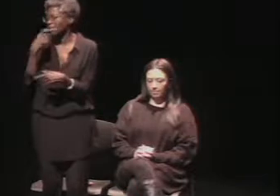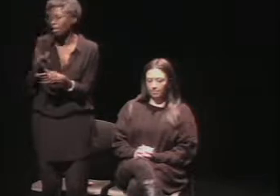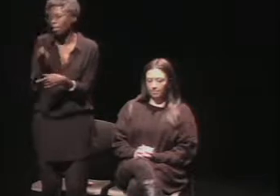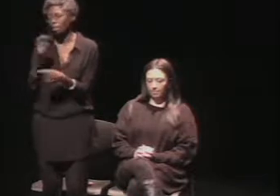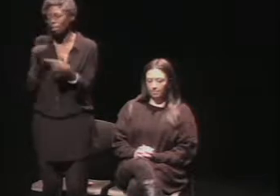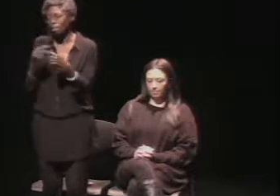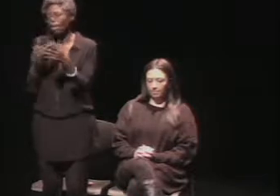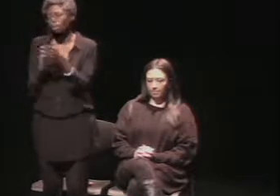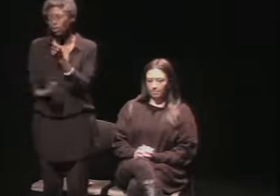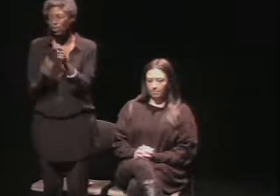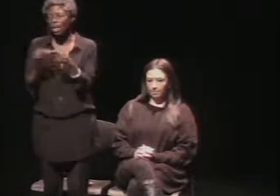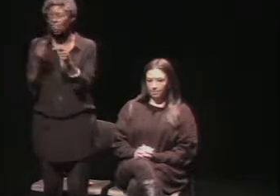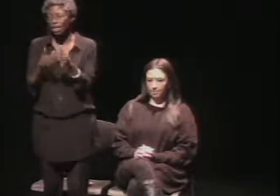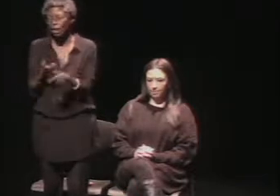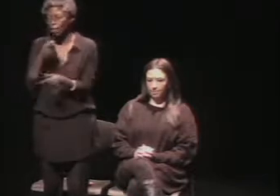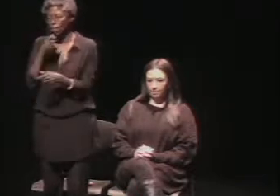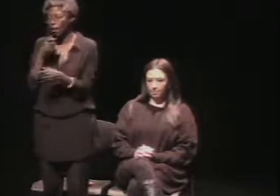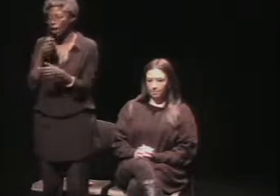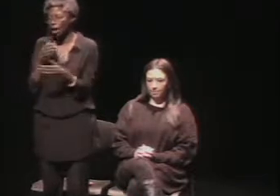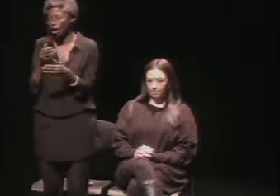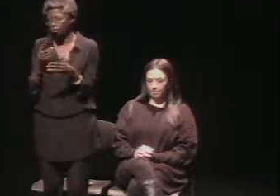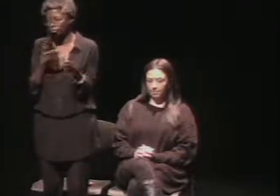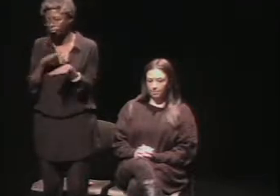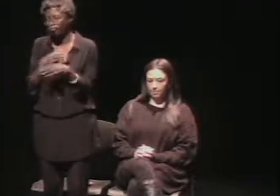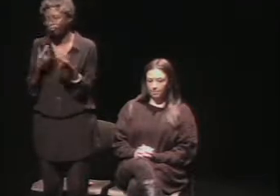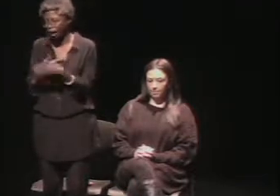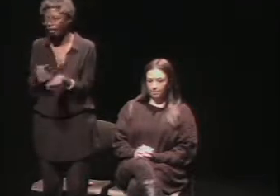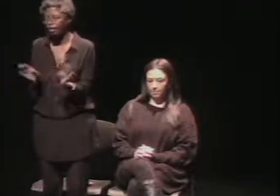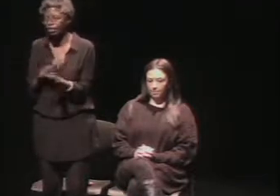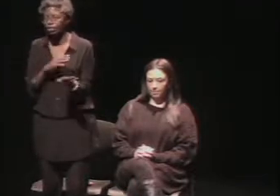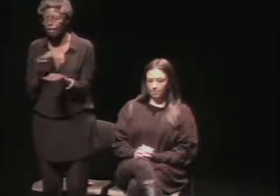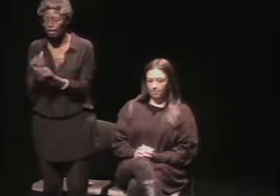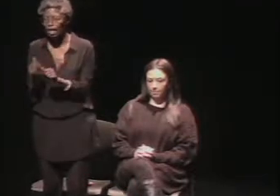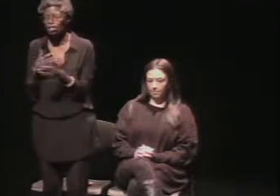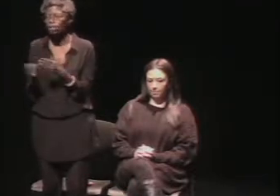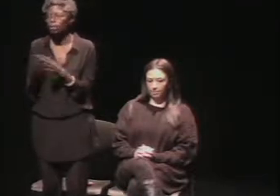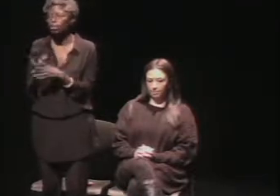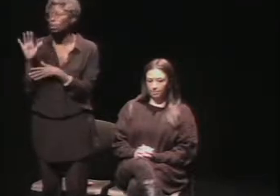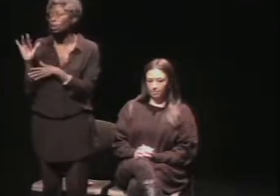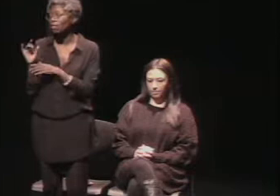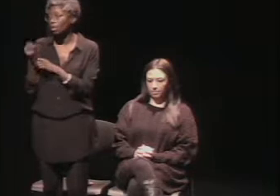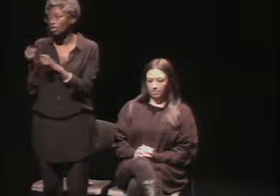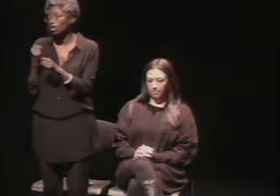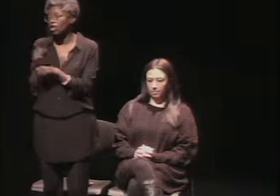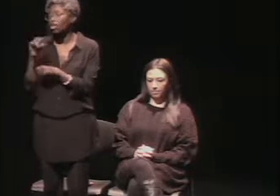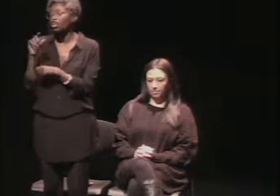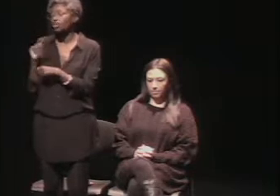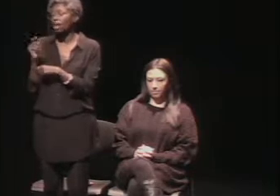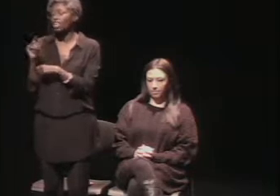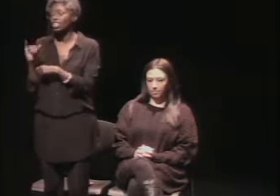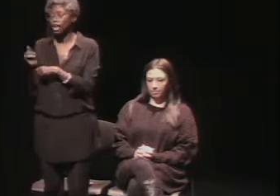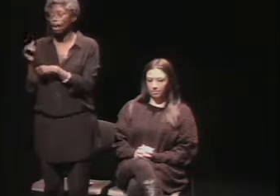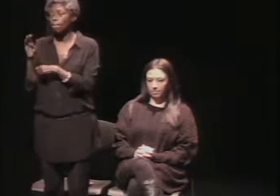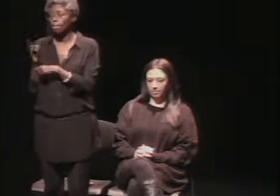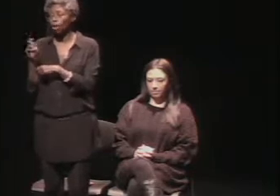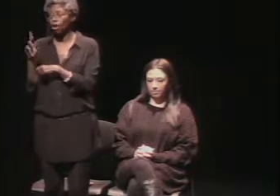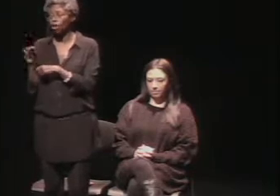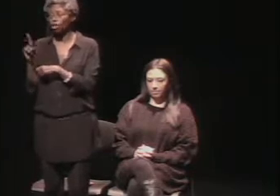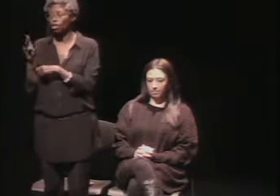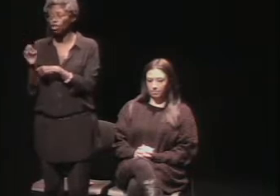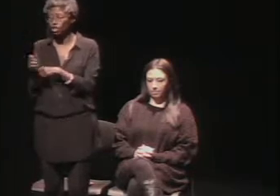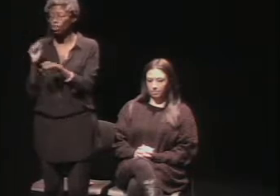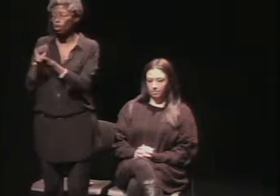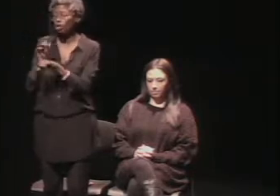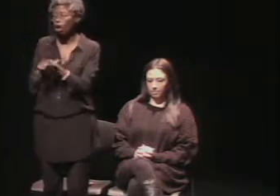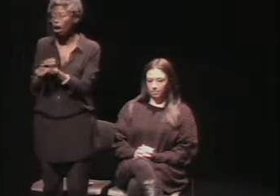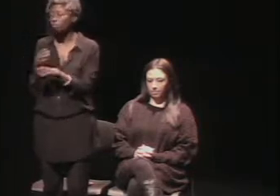and then I will invite them out to the stage. For more than 25 years, activist and advocate Tarana J. Burke has worked at the intersection of sexual